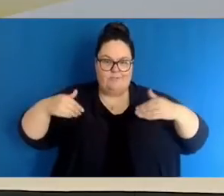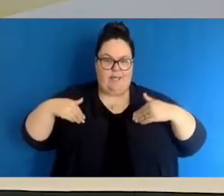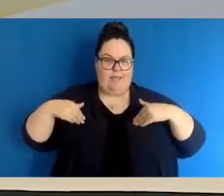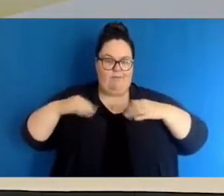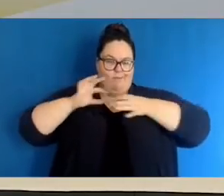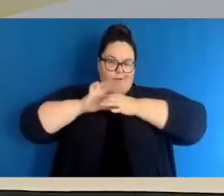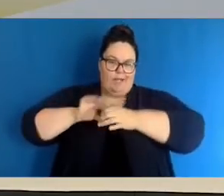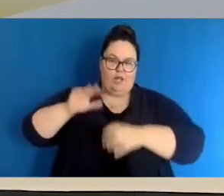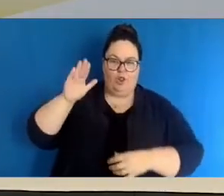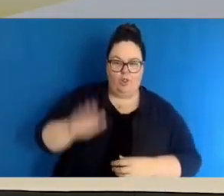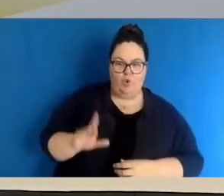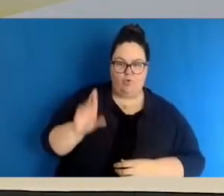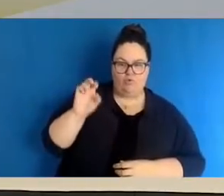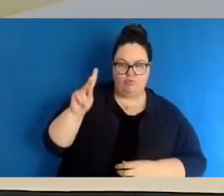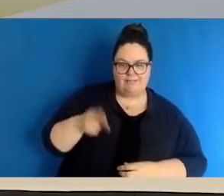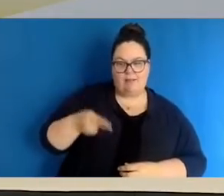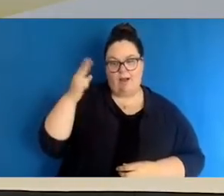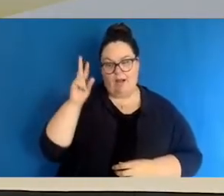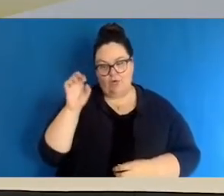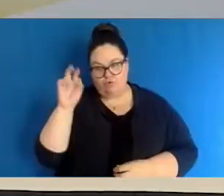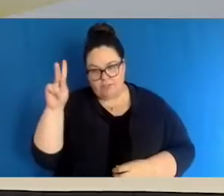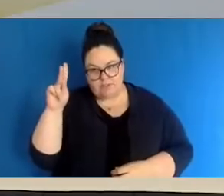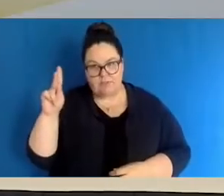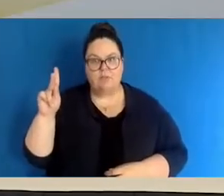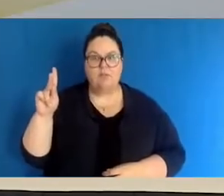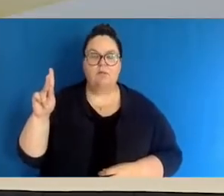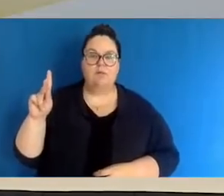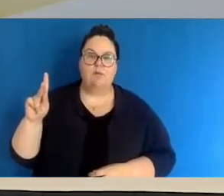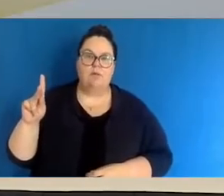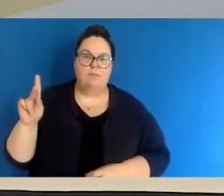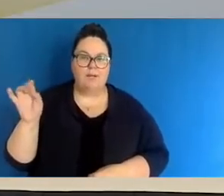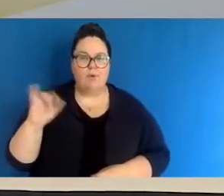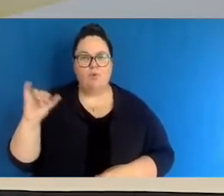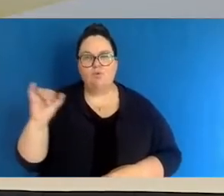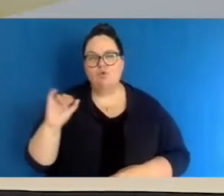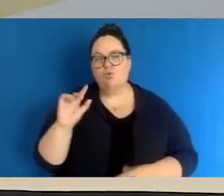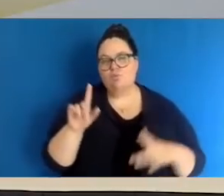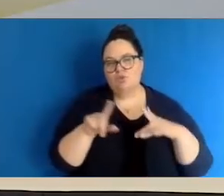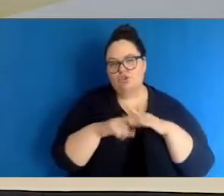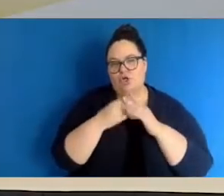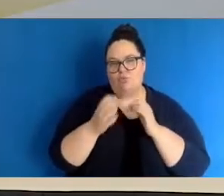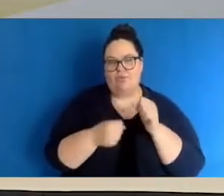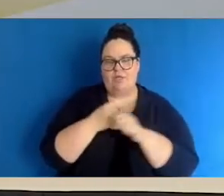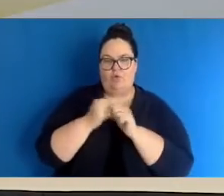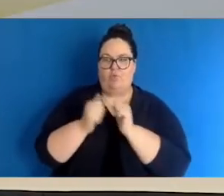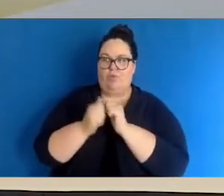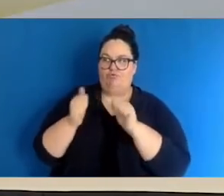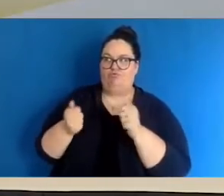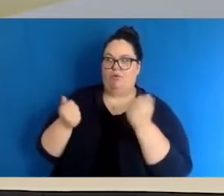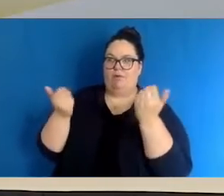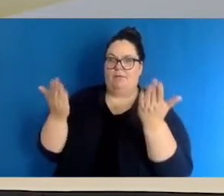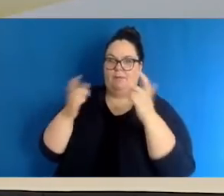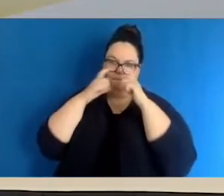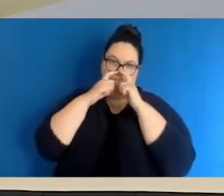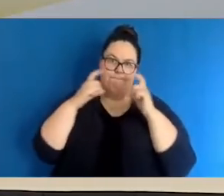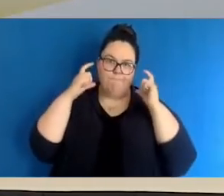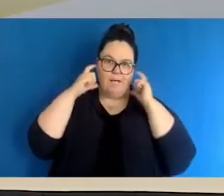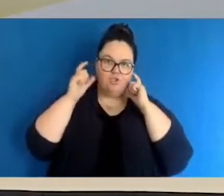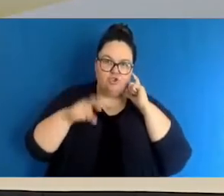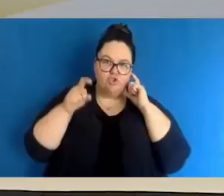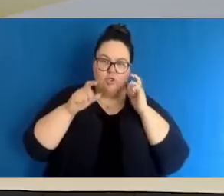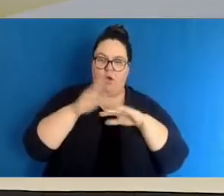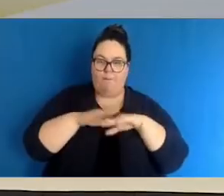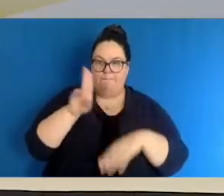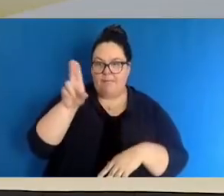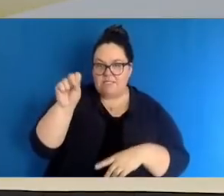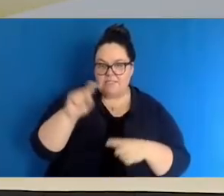lower risk and higher risk. And on top of that, we're starting the year with a recommendation for masks to be worn on